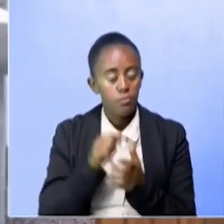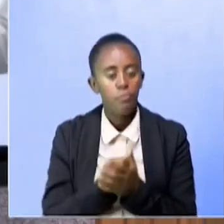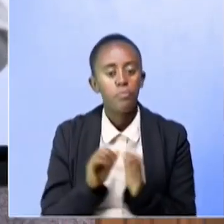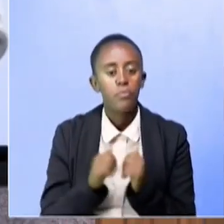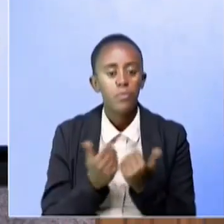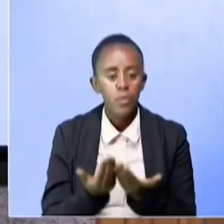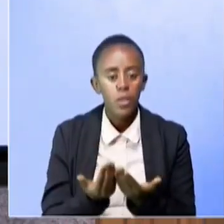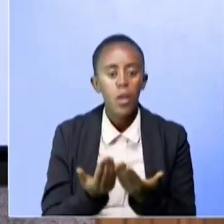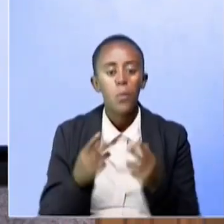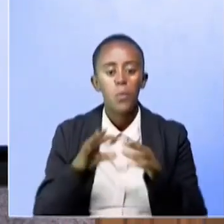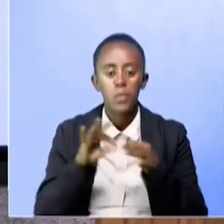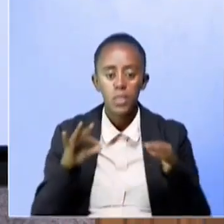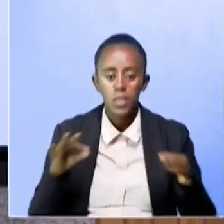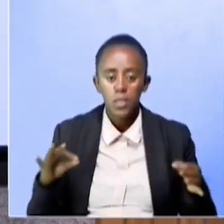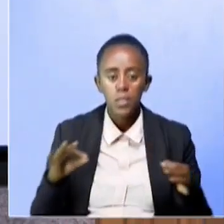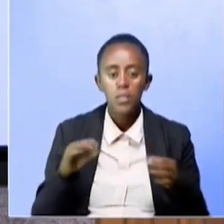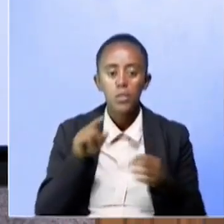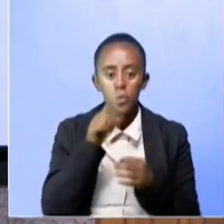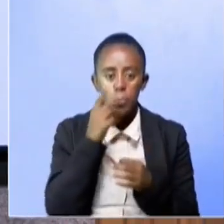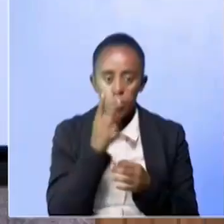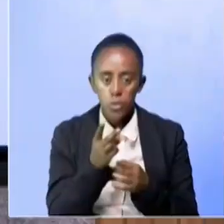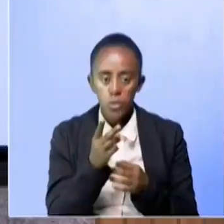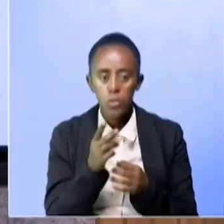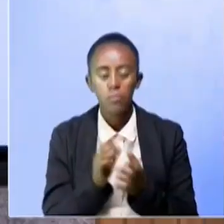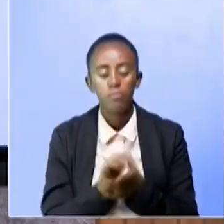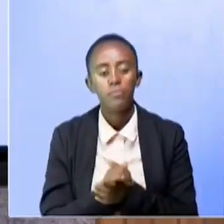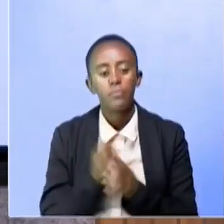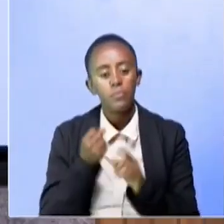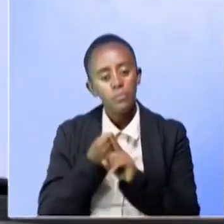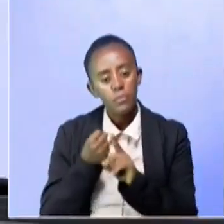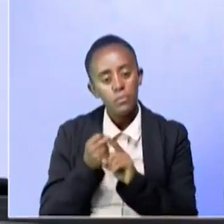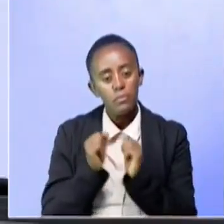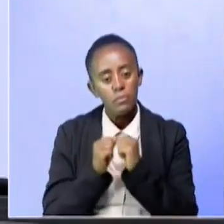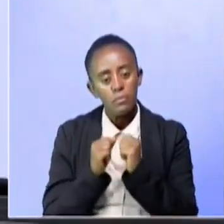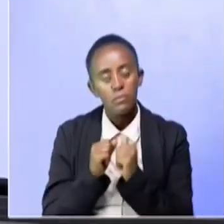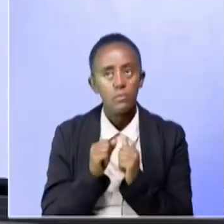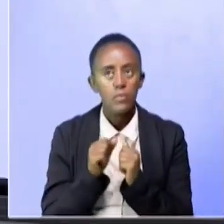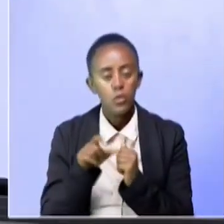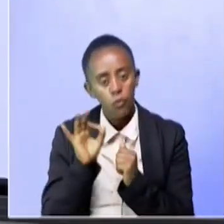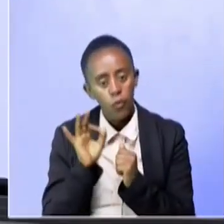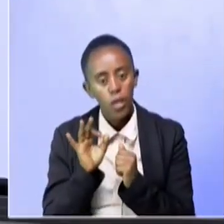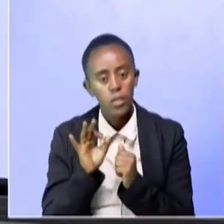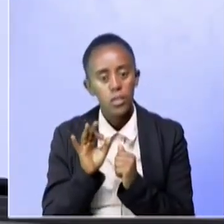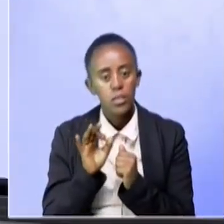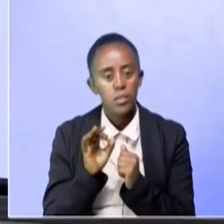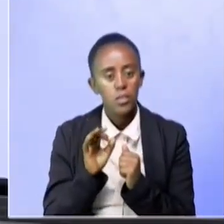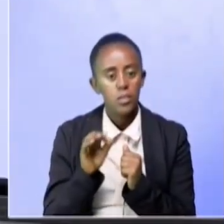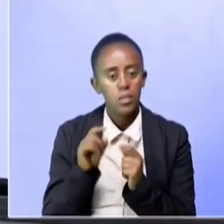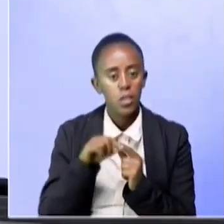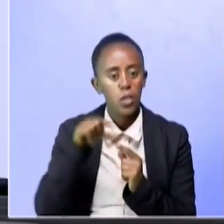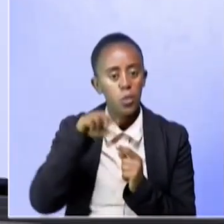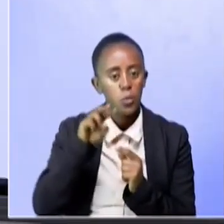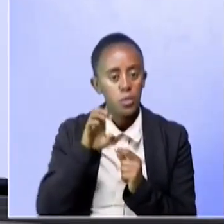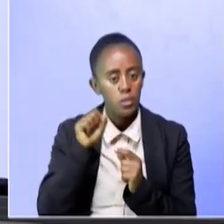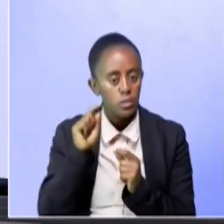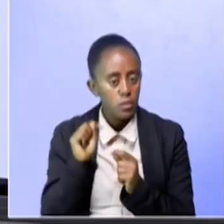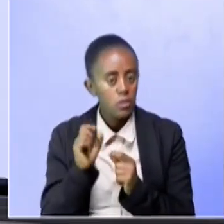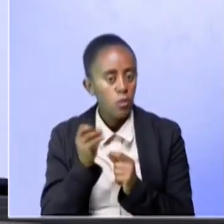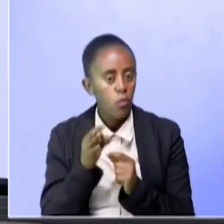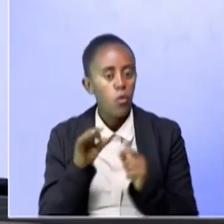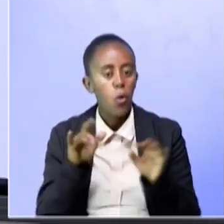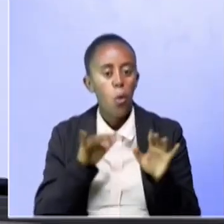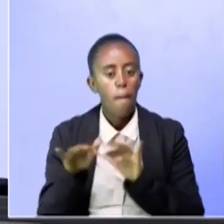How the sentences are, you see, struggling to find what a piece of the